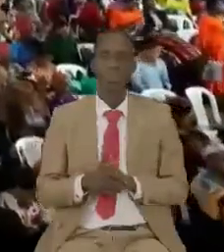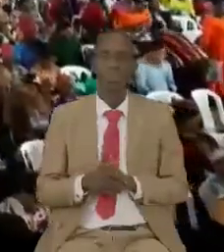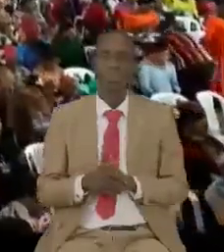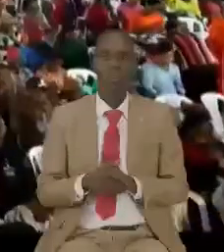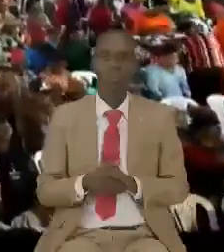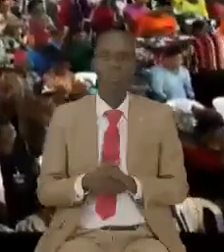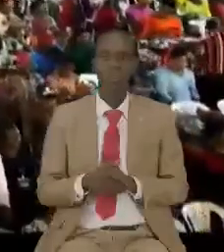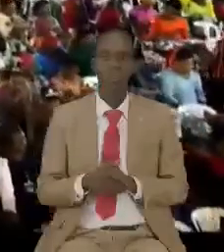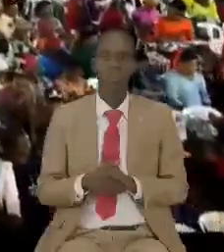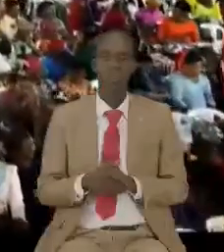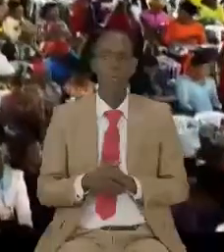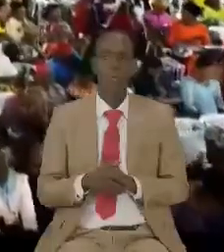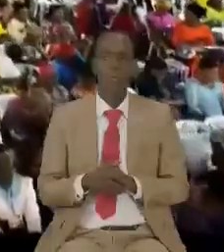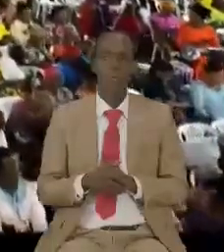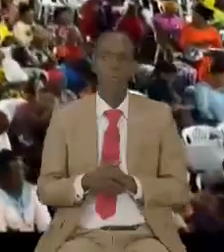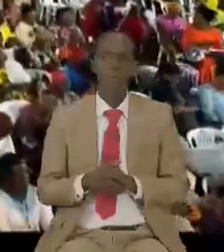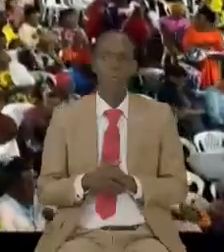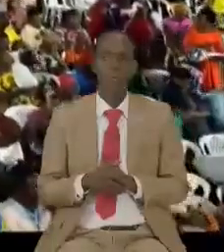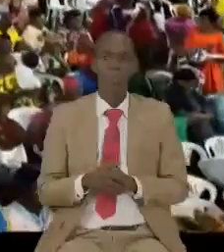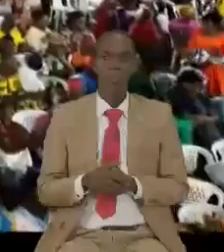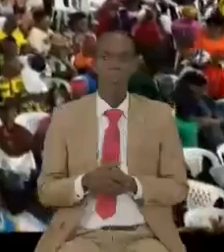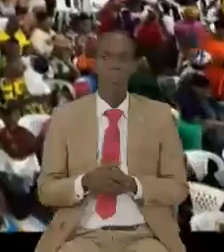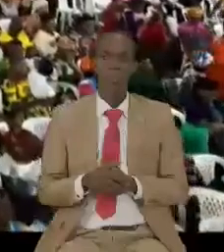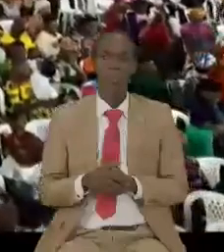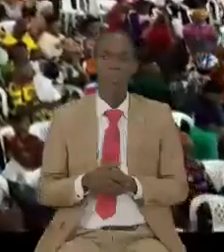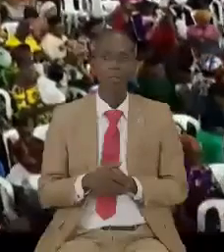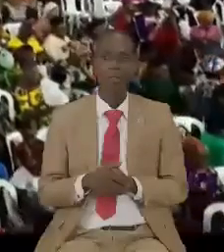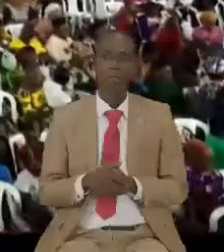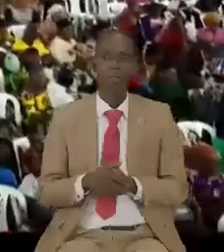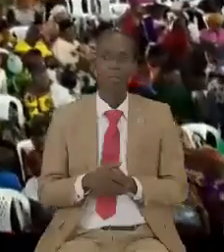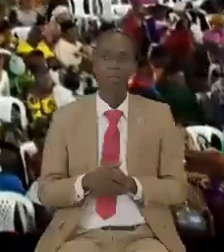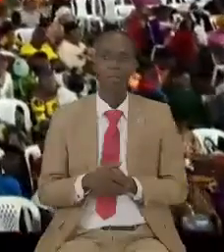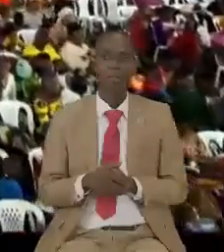If you are true, please signify.